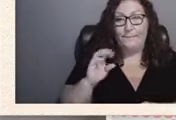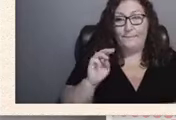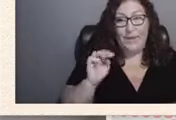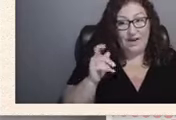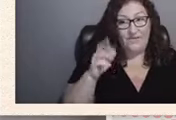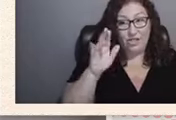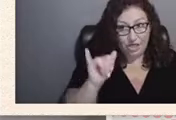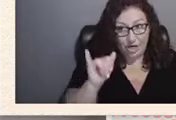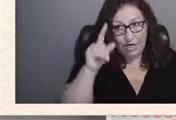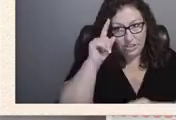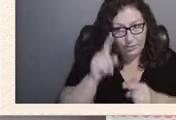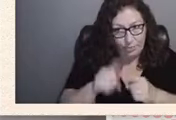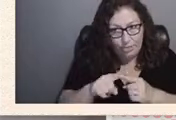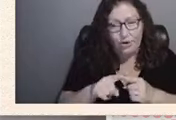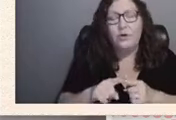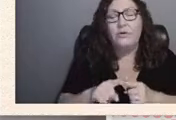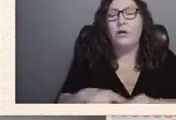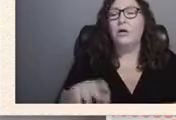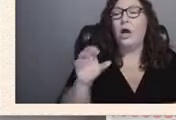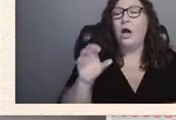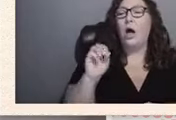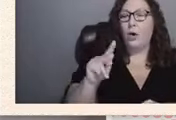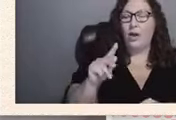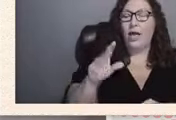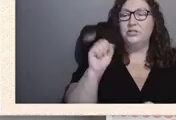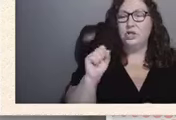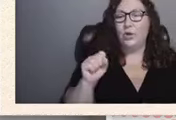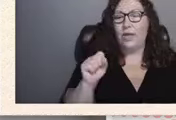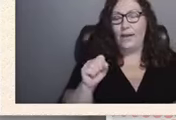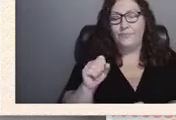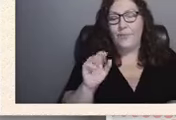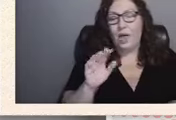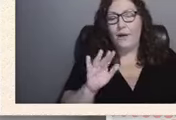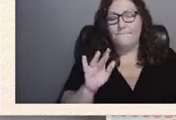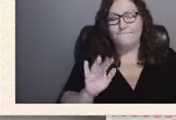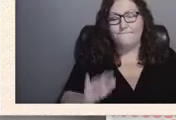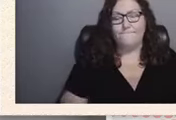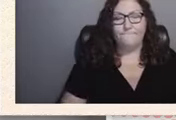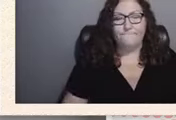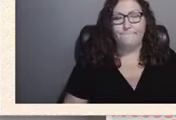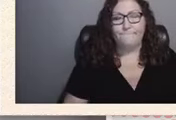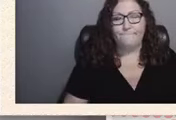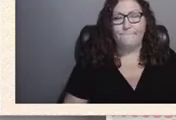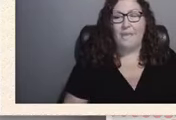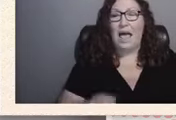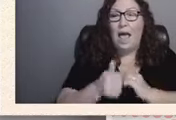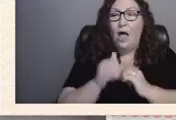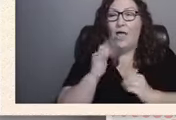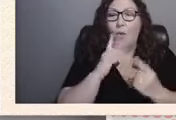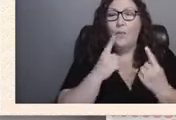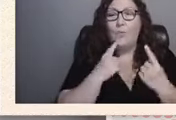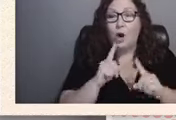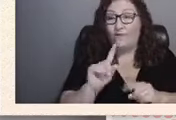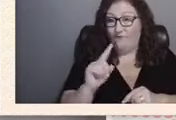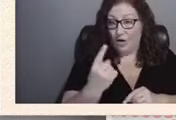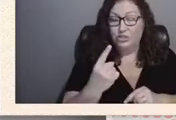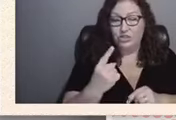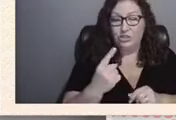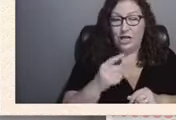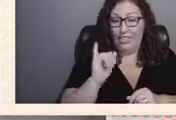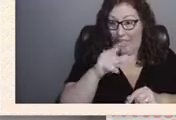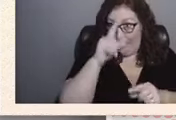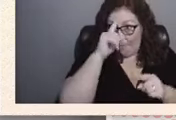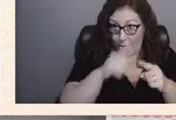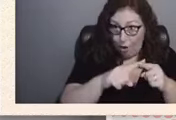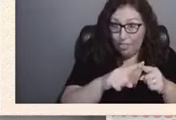person. Okay. Yeah. So. Yeah. So. So how that would work is, first of all, that brother, after